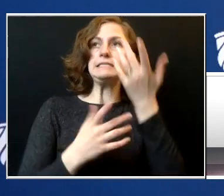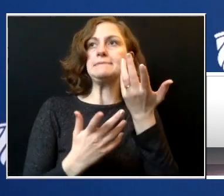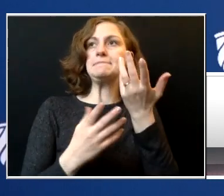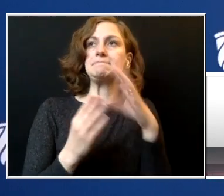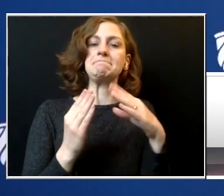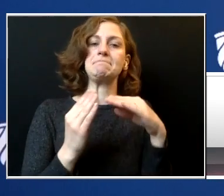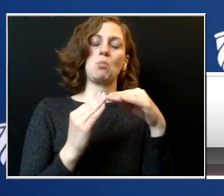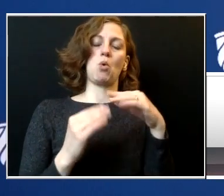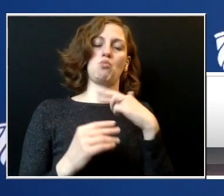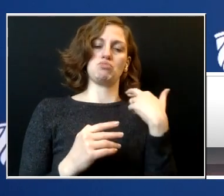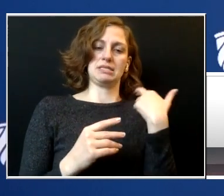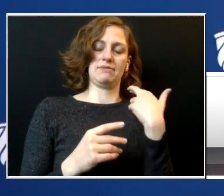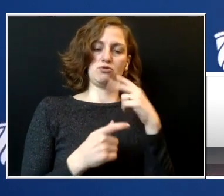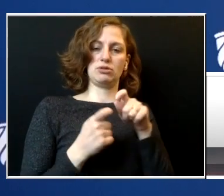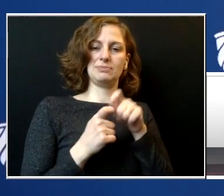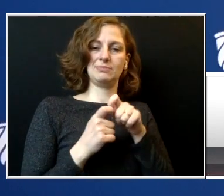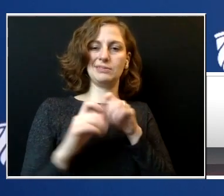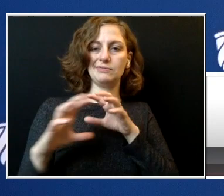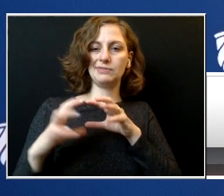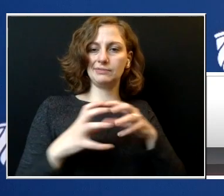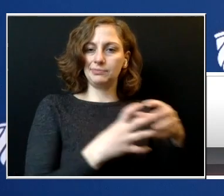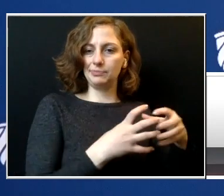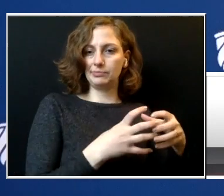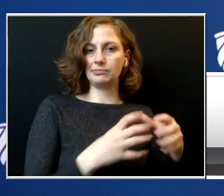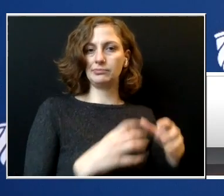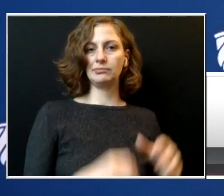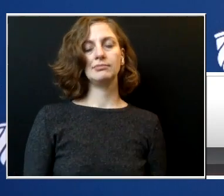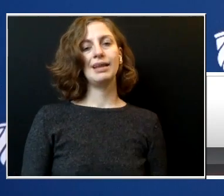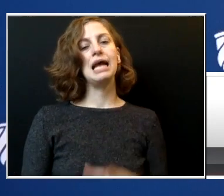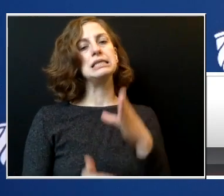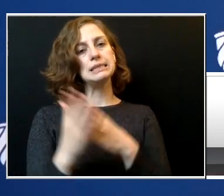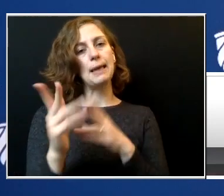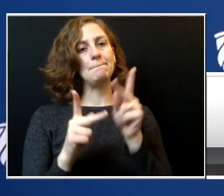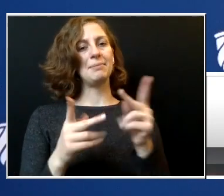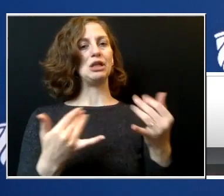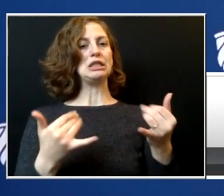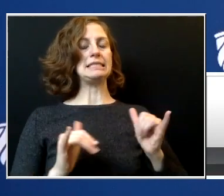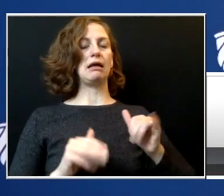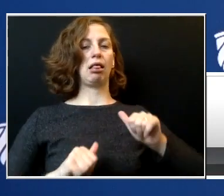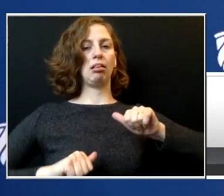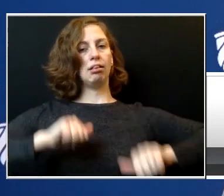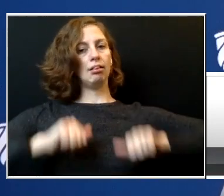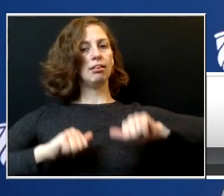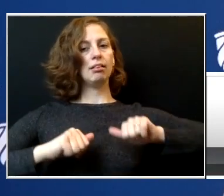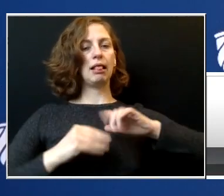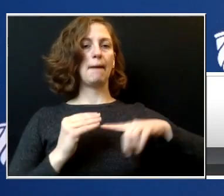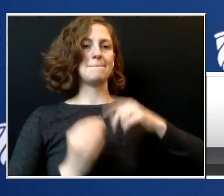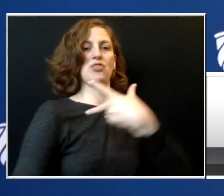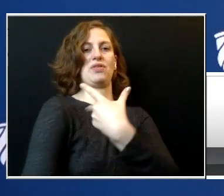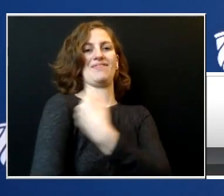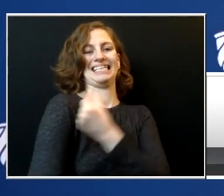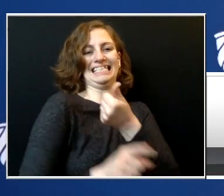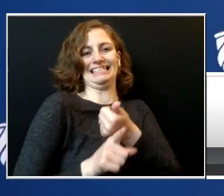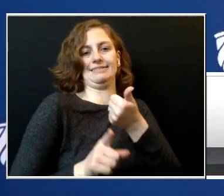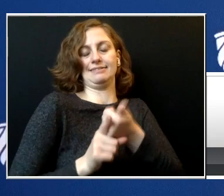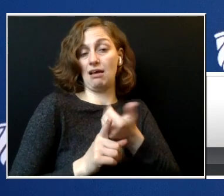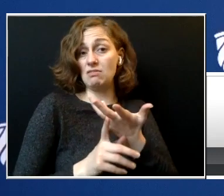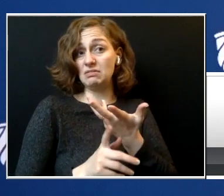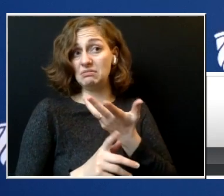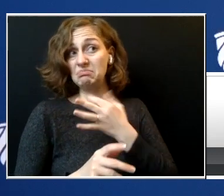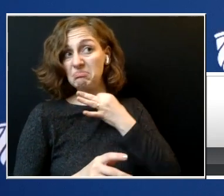also some concern still of safety, so there's hesitancy about that. And there was a lot of